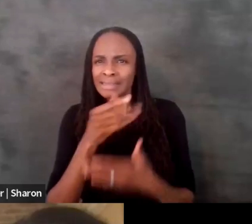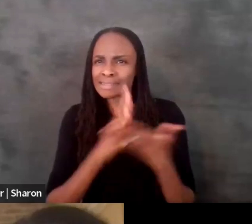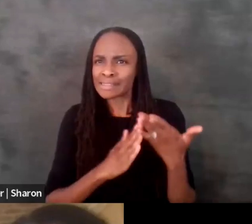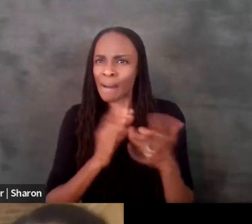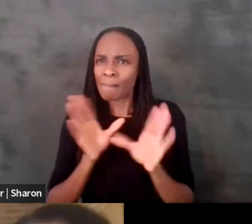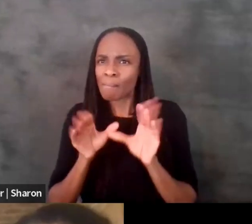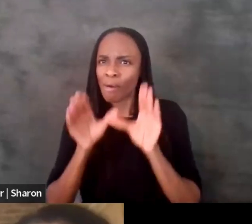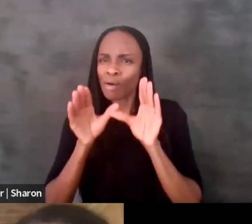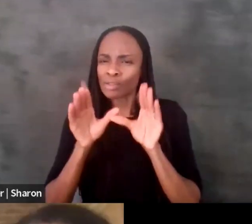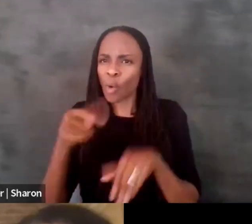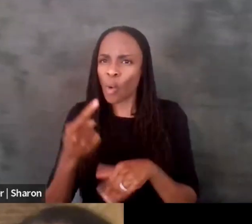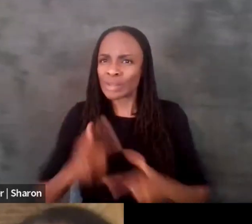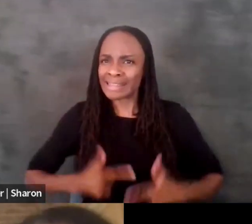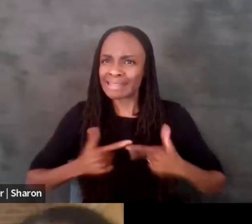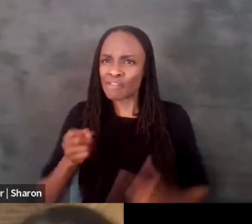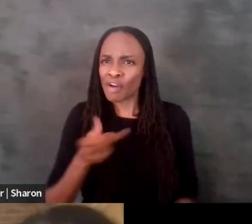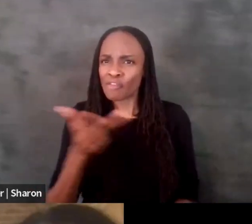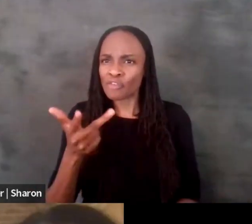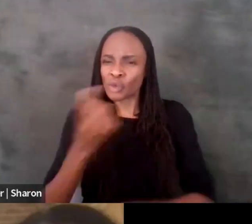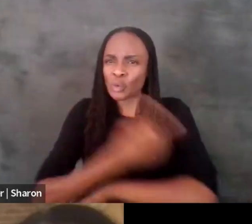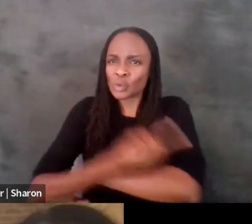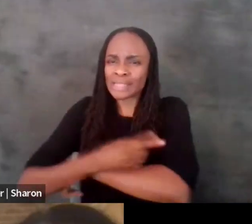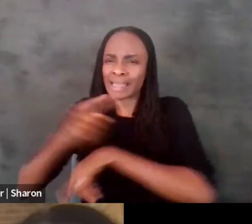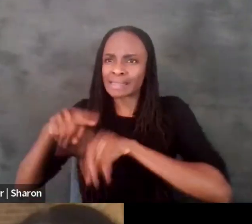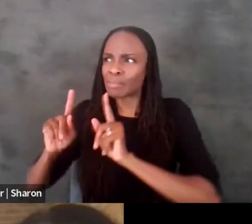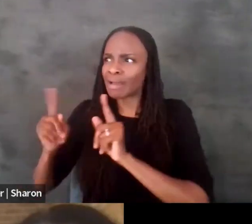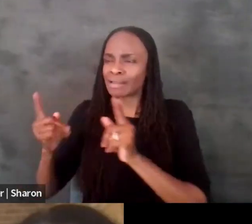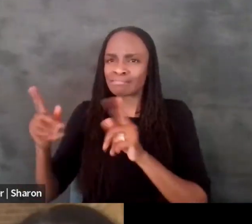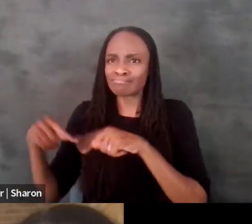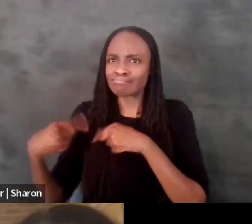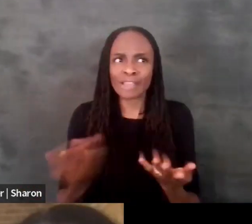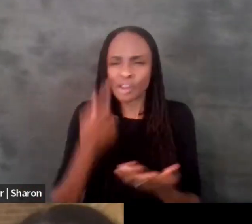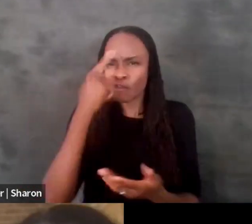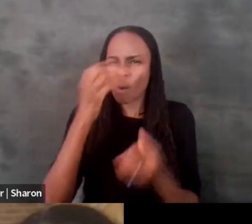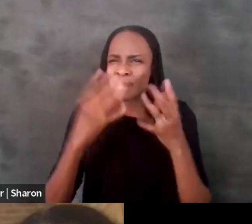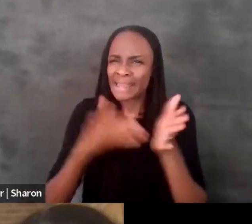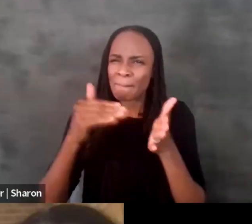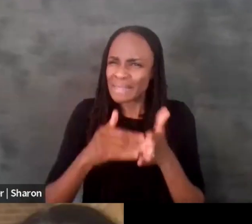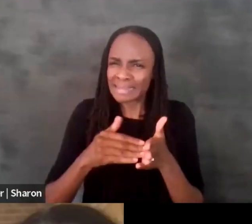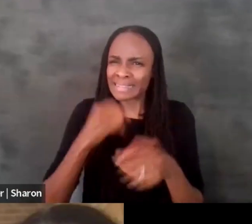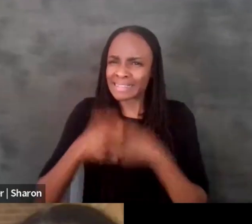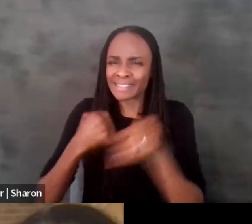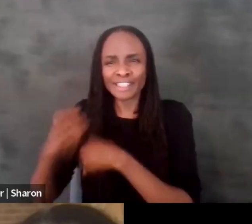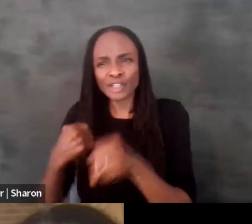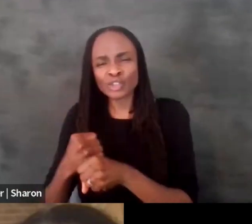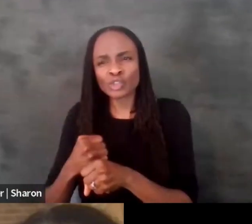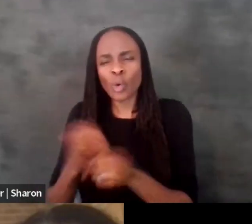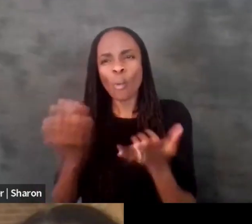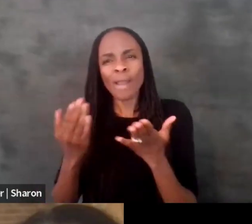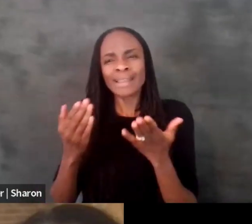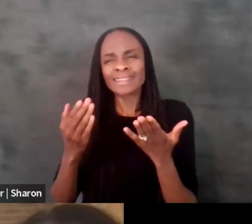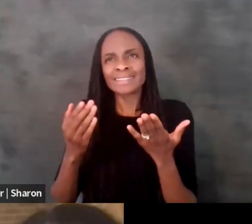few days, but ha have been around for millions of years. And I was just curious, what did they teach you